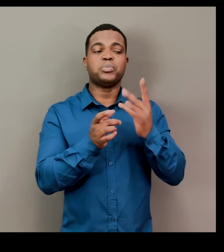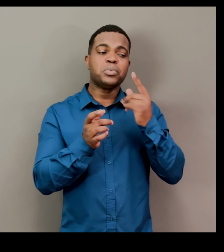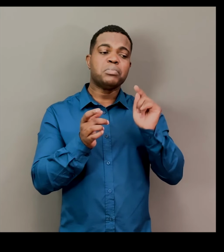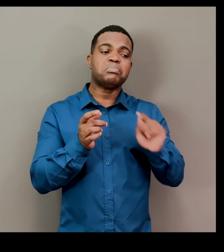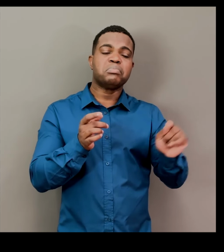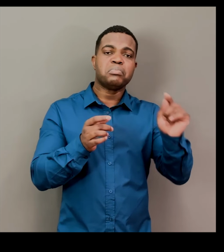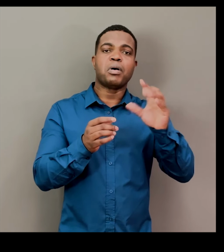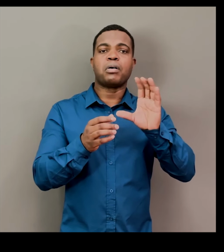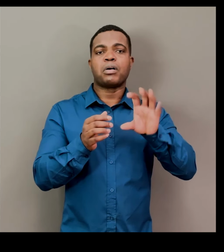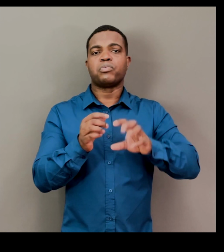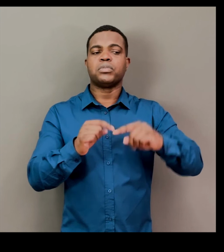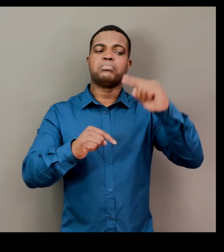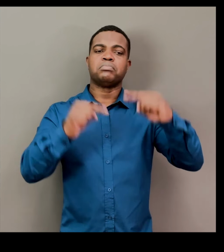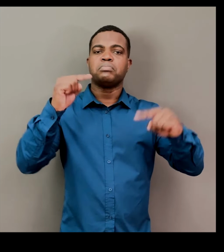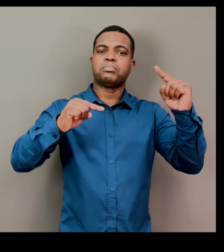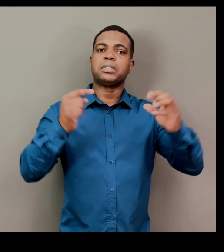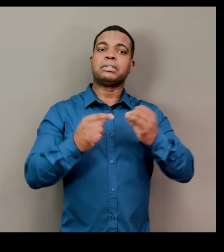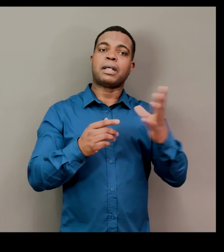countries.